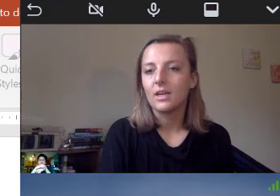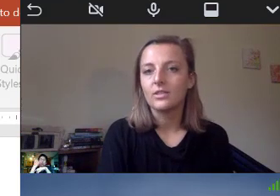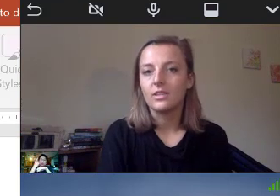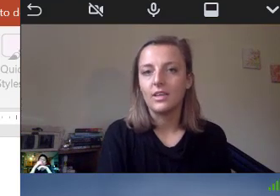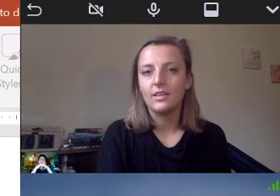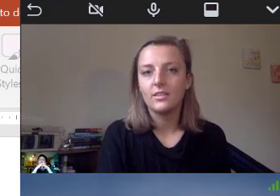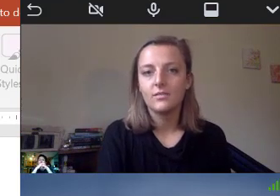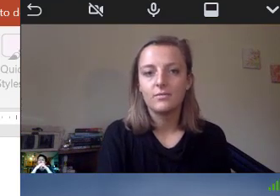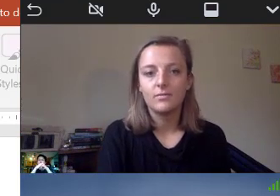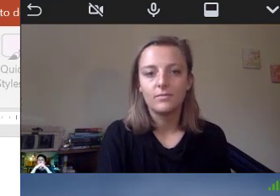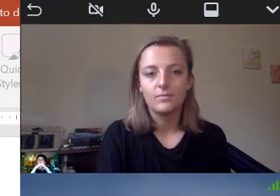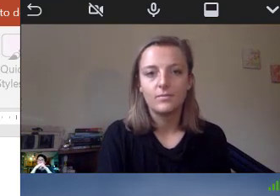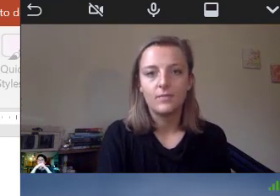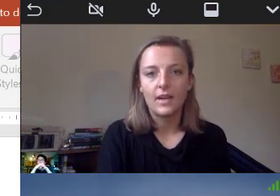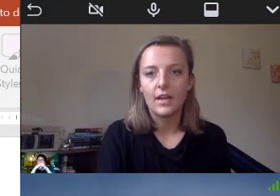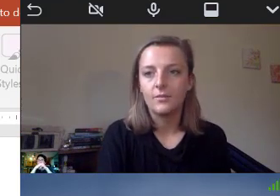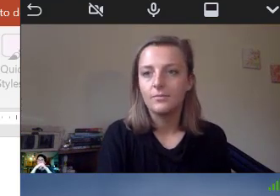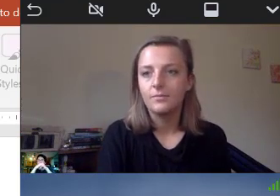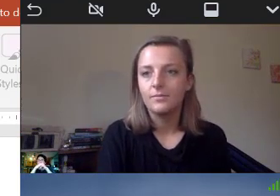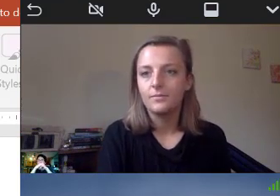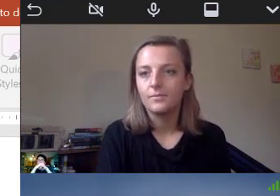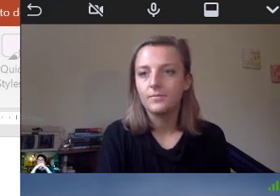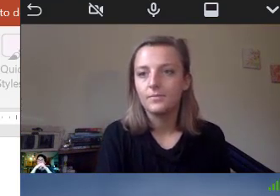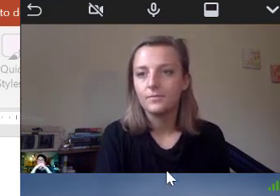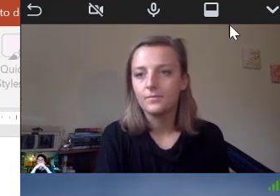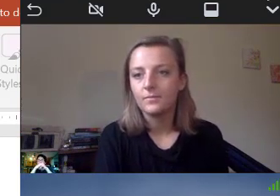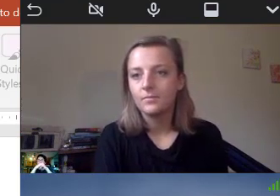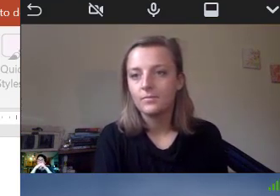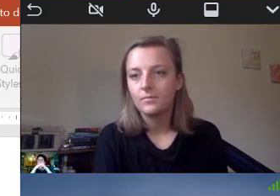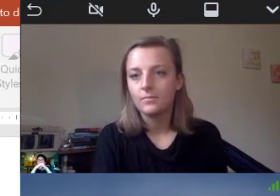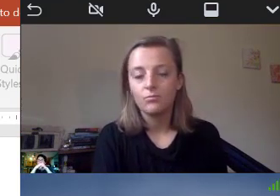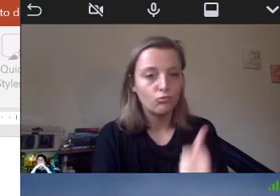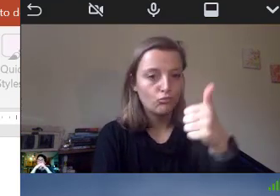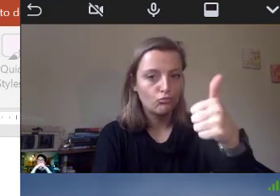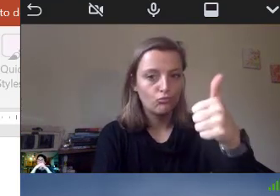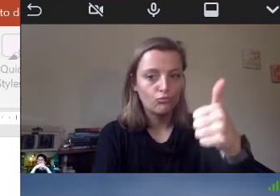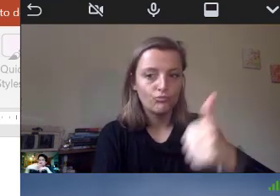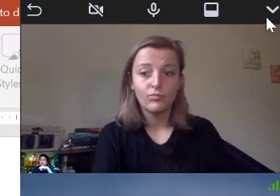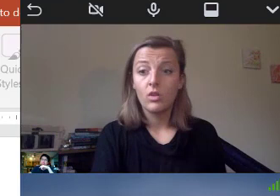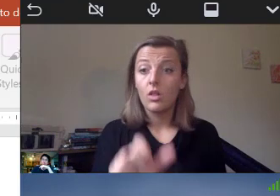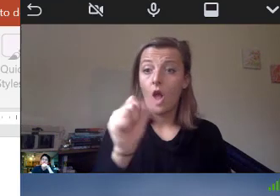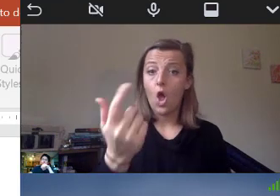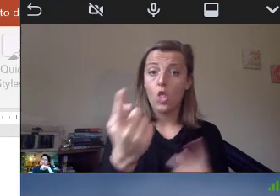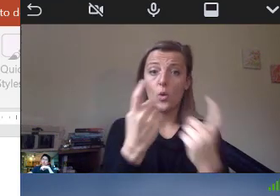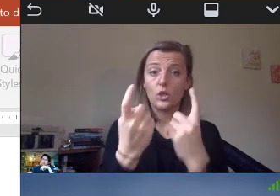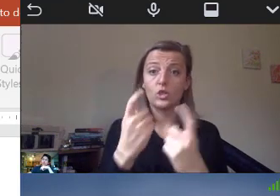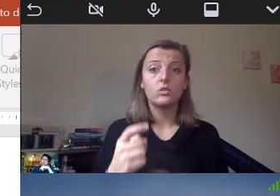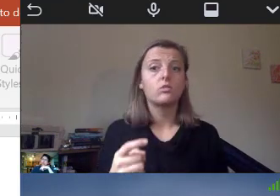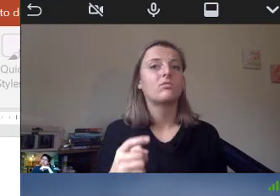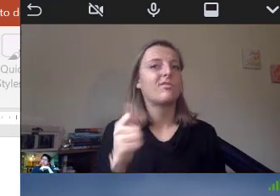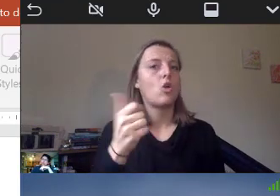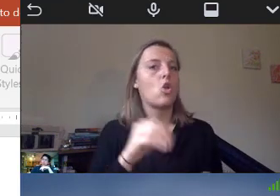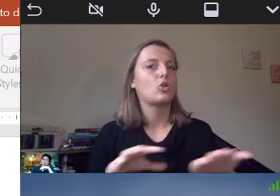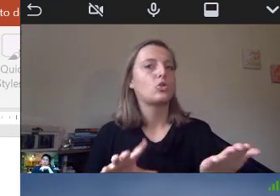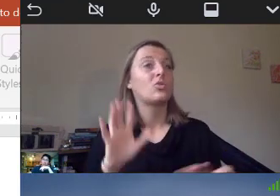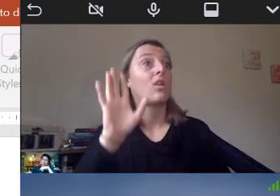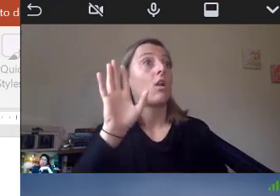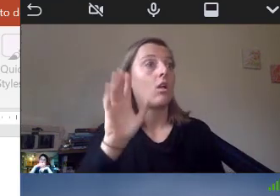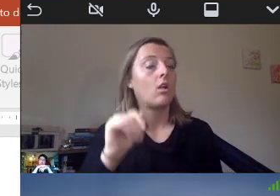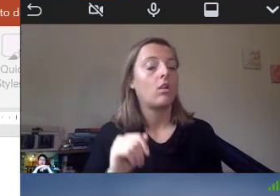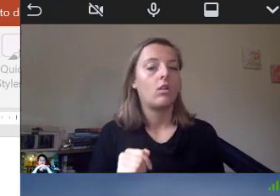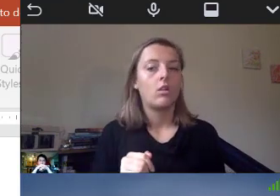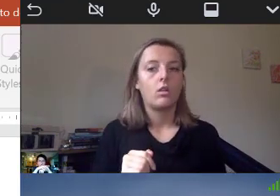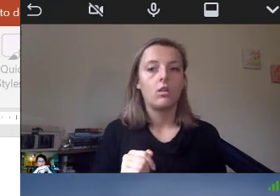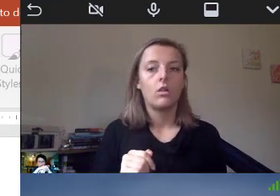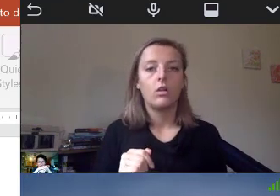Okay. Sounds good. Thanks. I got it. Okay. Are there any other questions about... I'm sorry to bring this up again. But